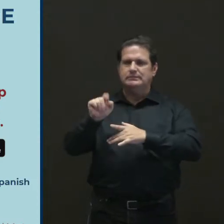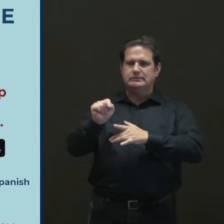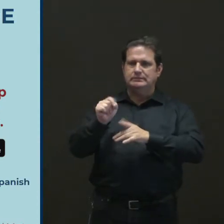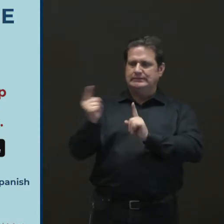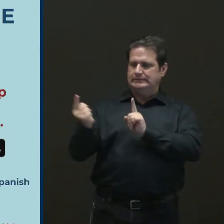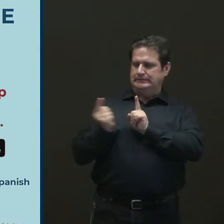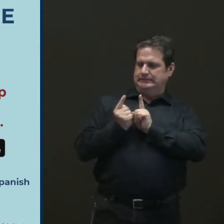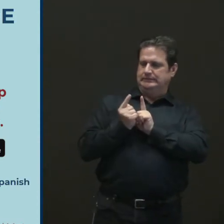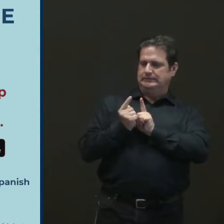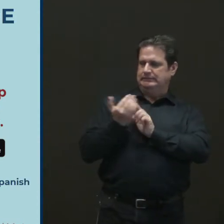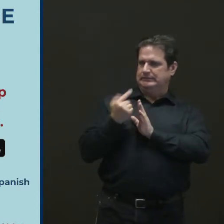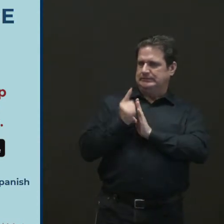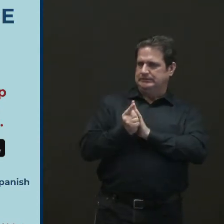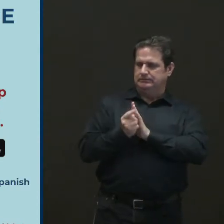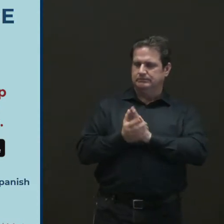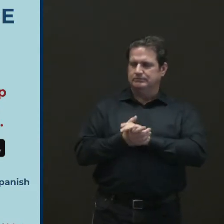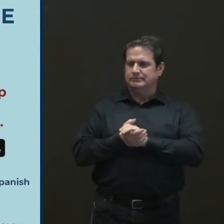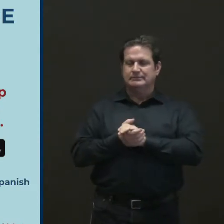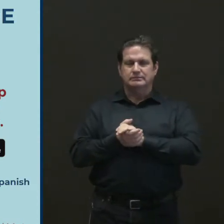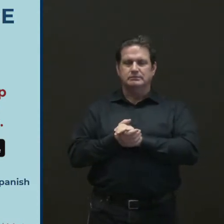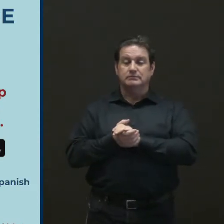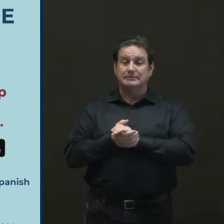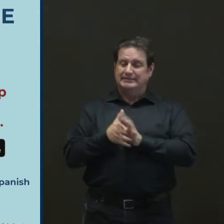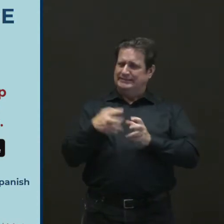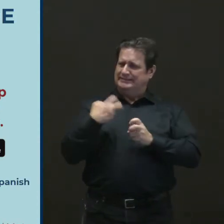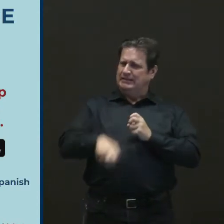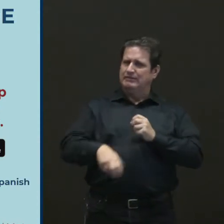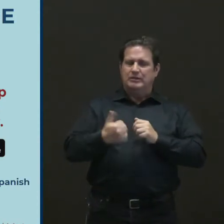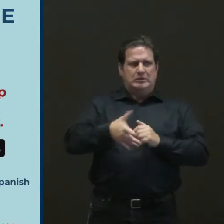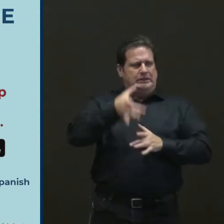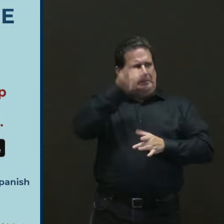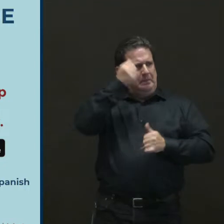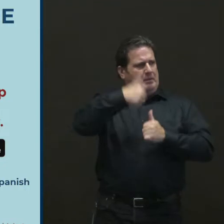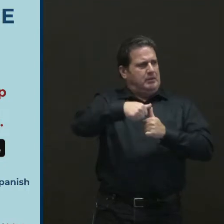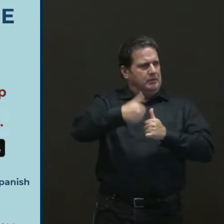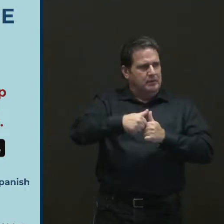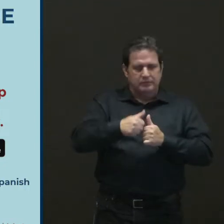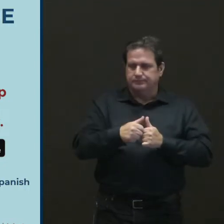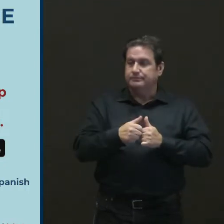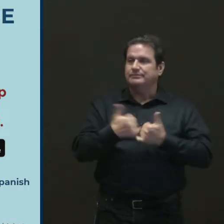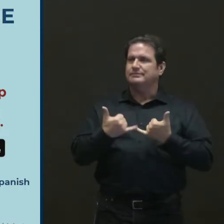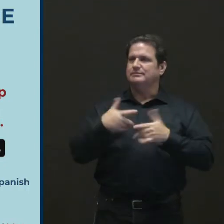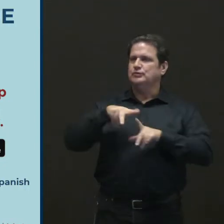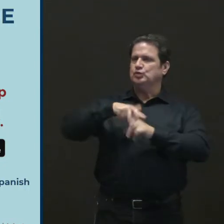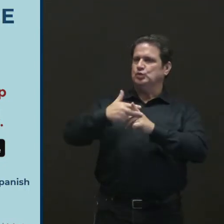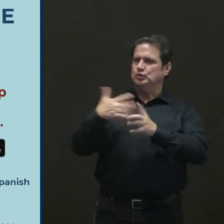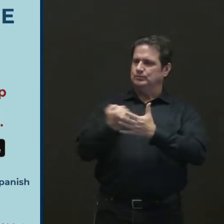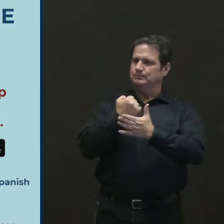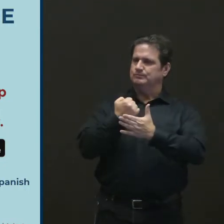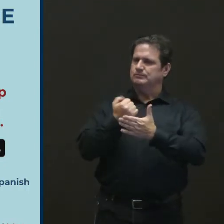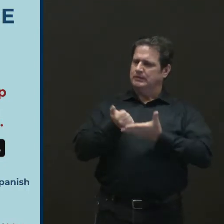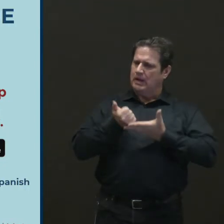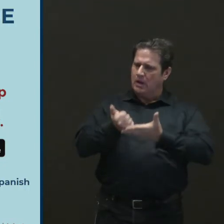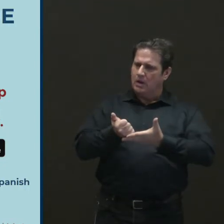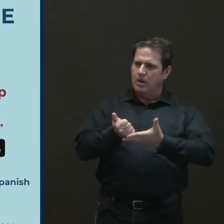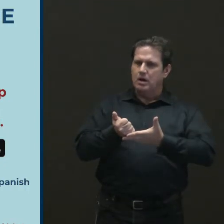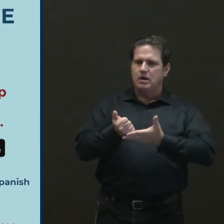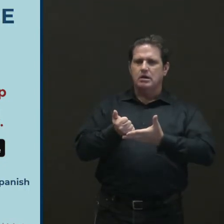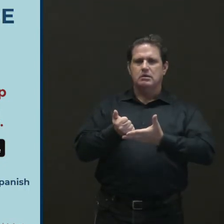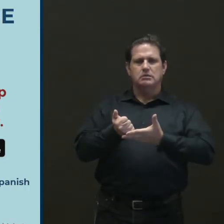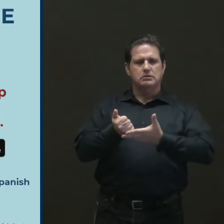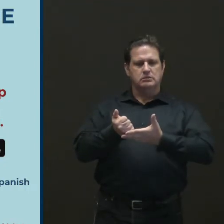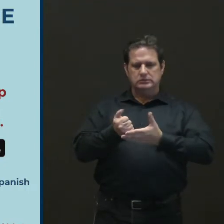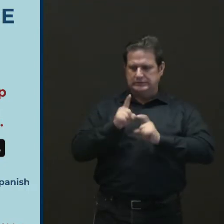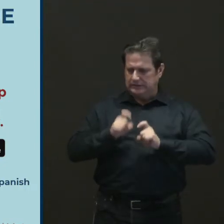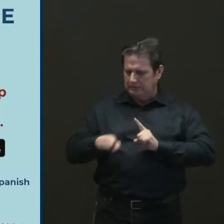a 15-minute period of time. Well, that's difficult for anybody to remember. So here's a tool that helps the person who